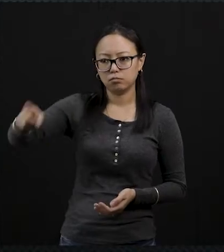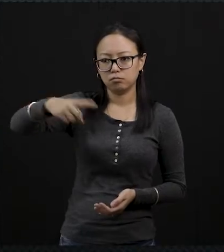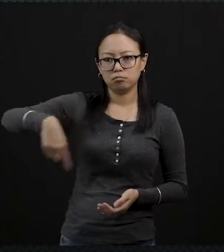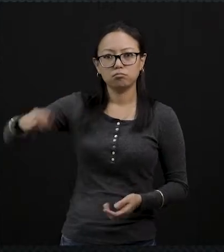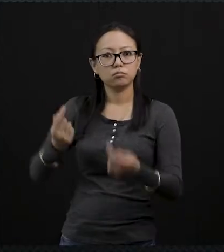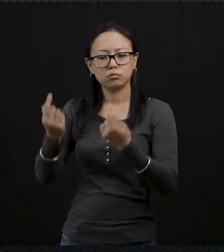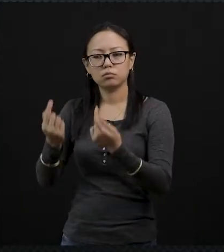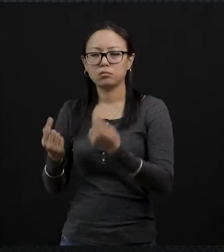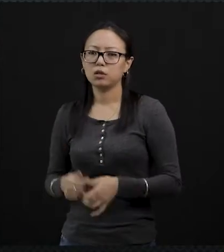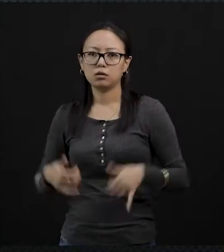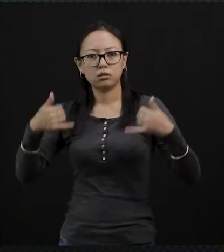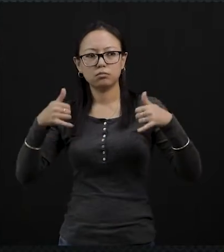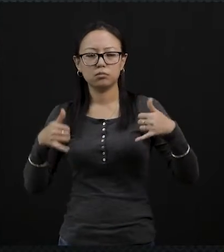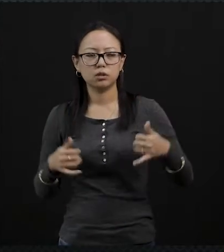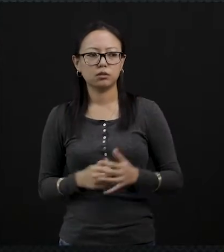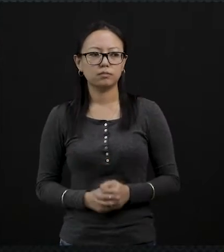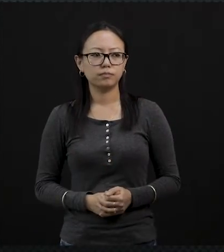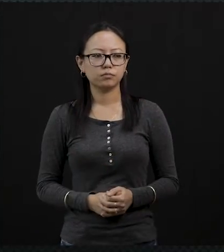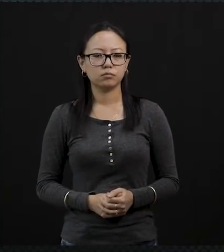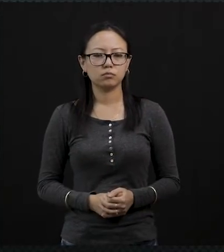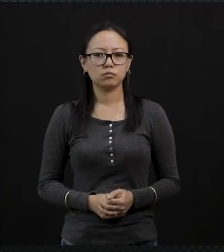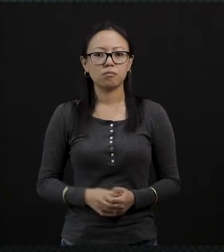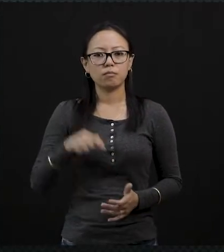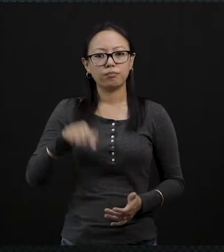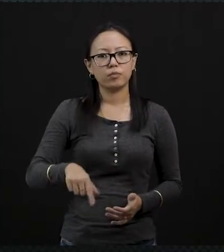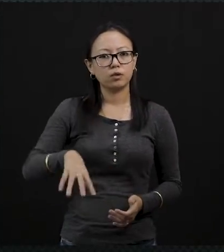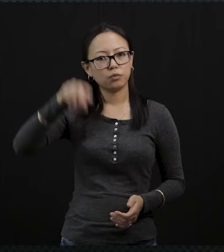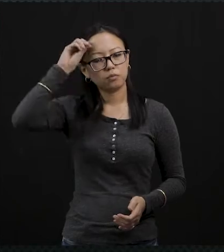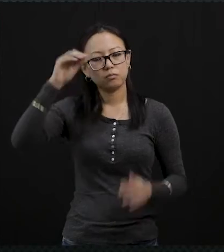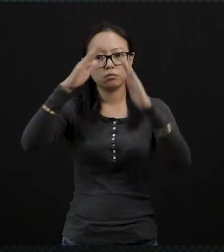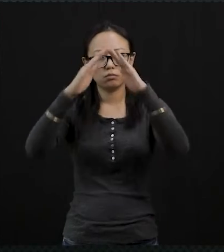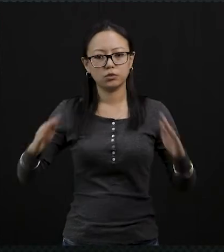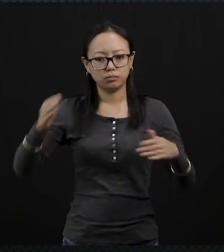now we will learn about safety at home.